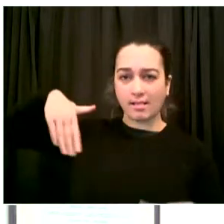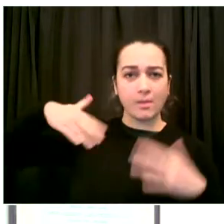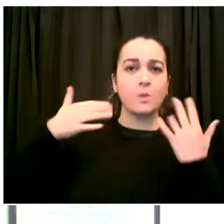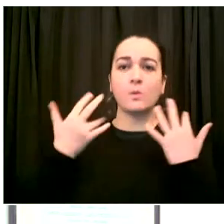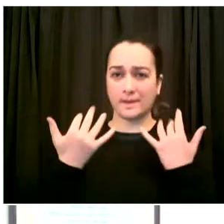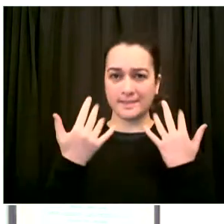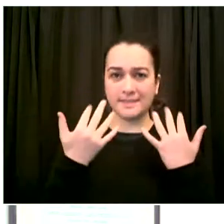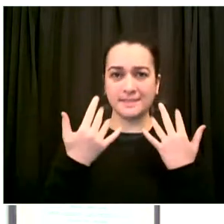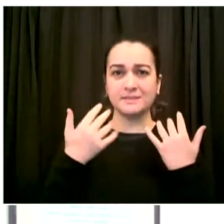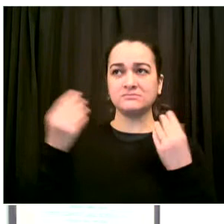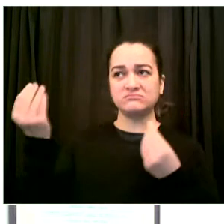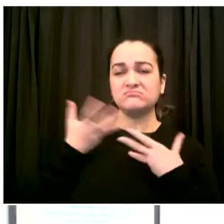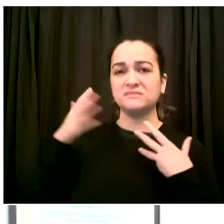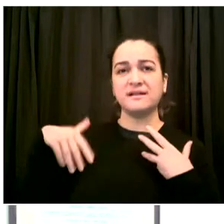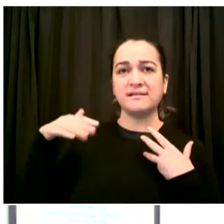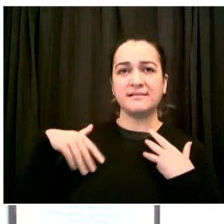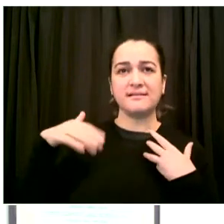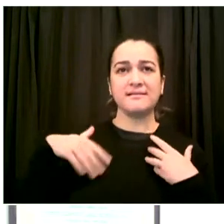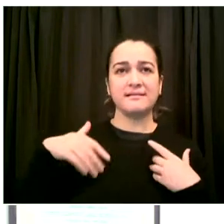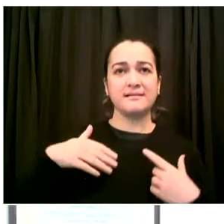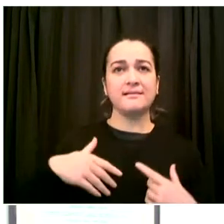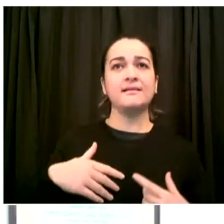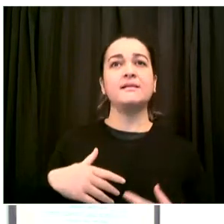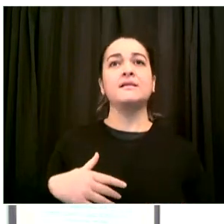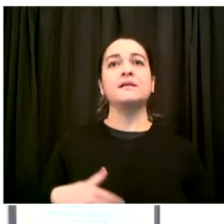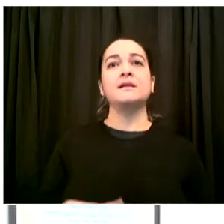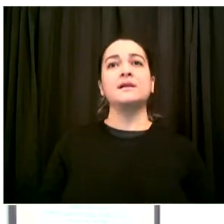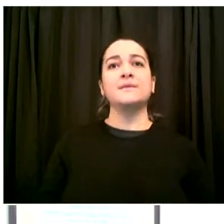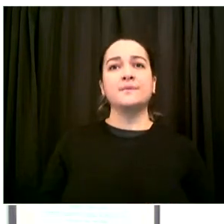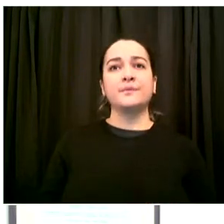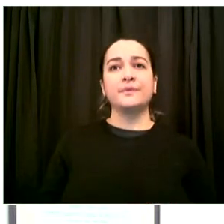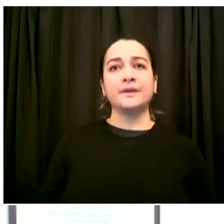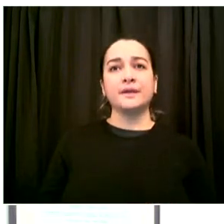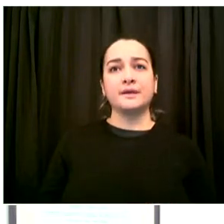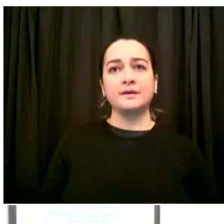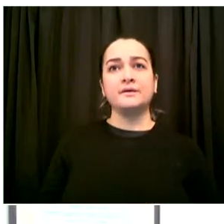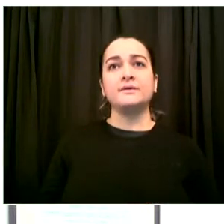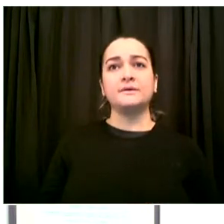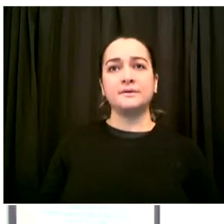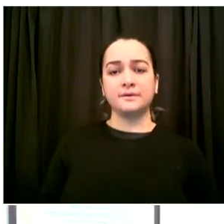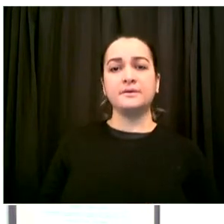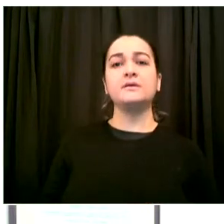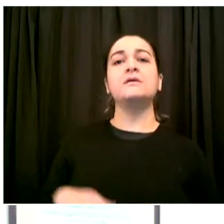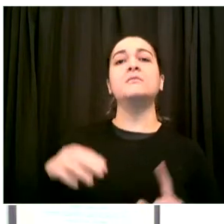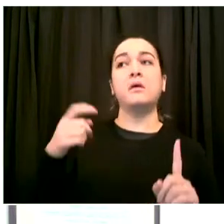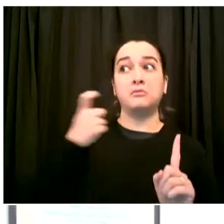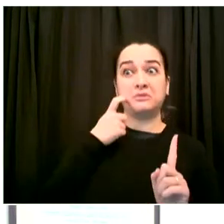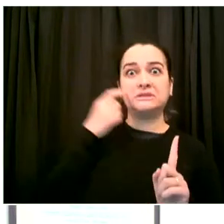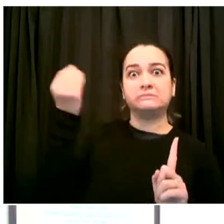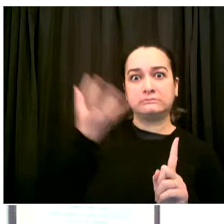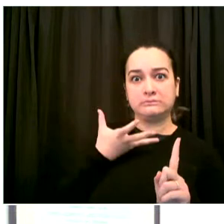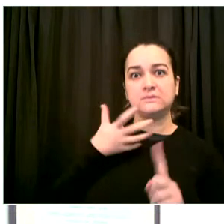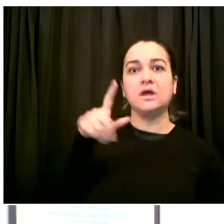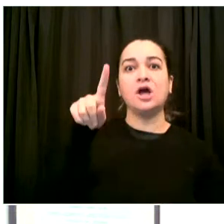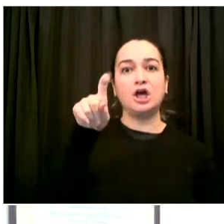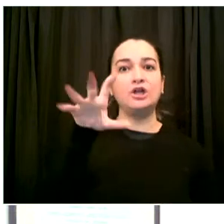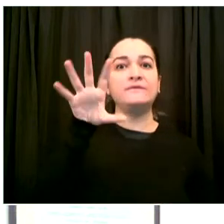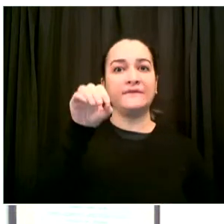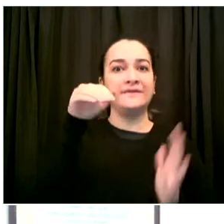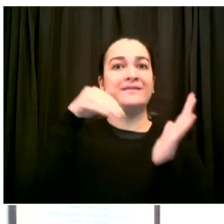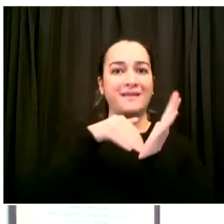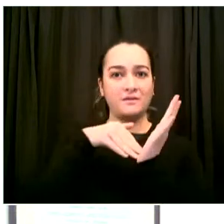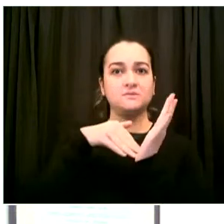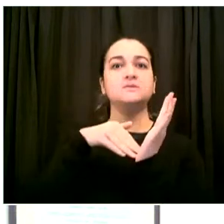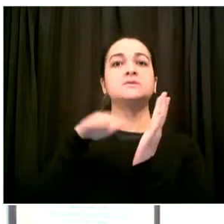about 150,000 first doses to be delivered across all New York City sites